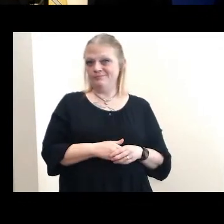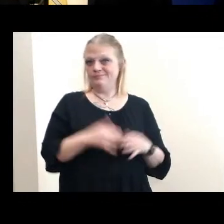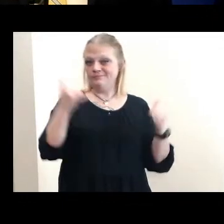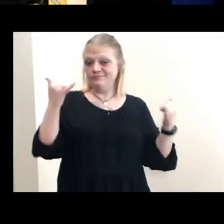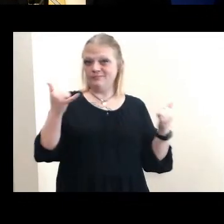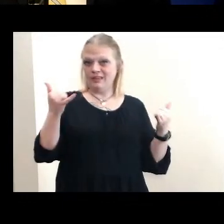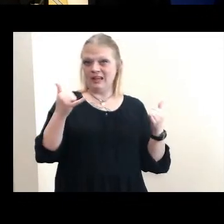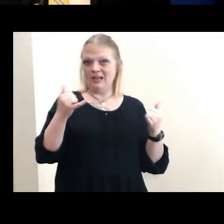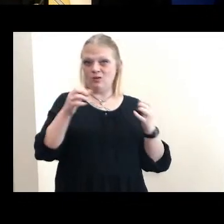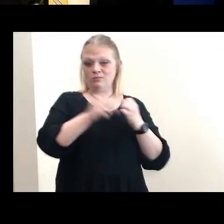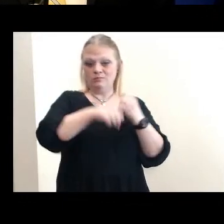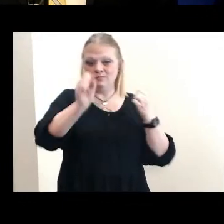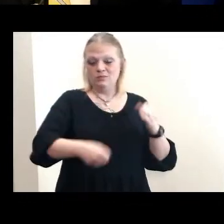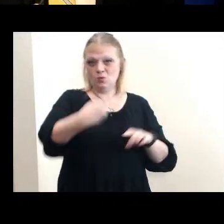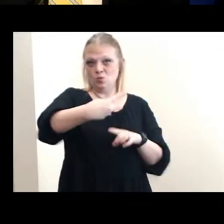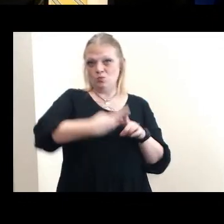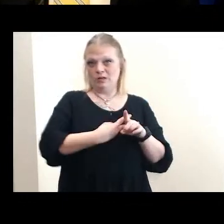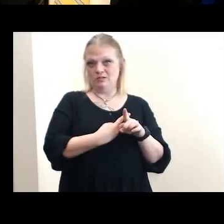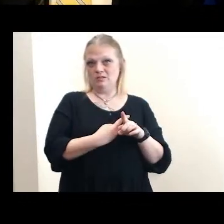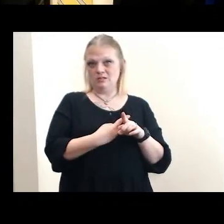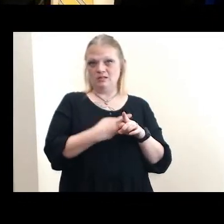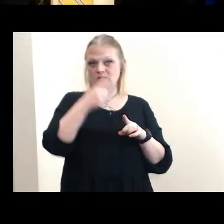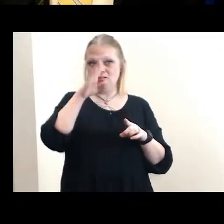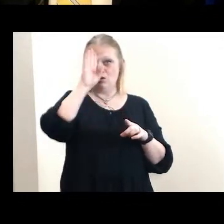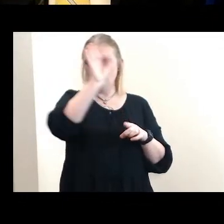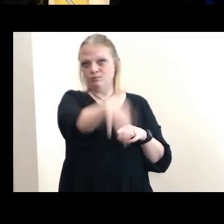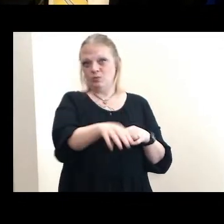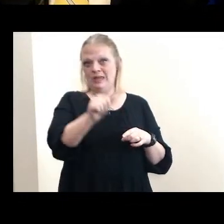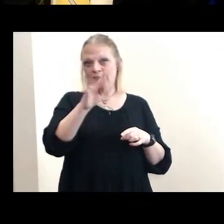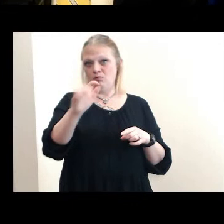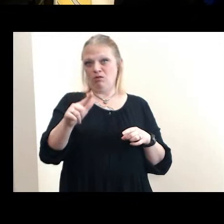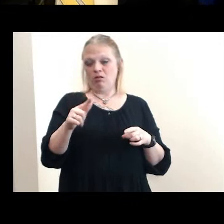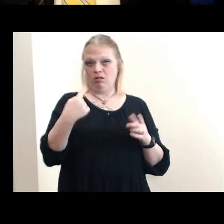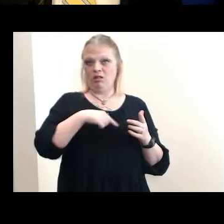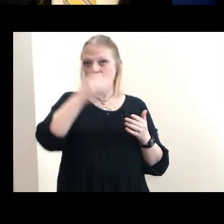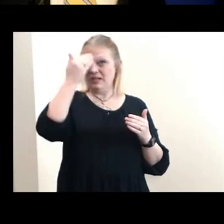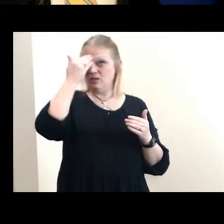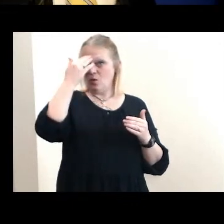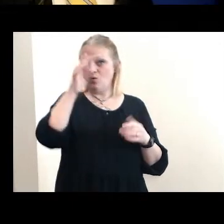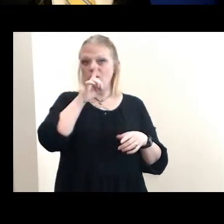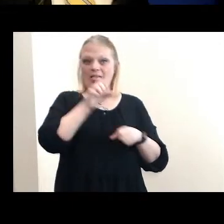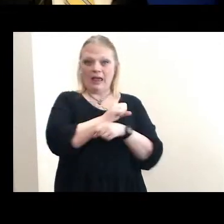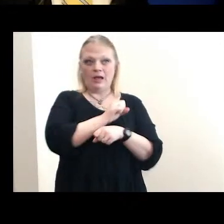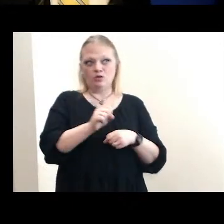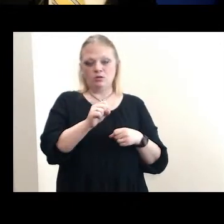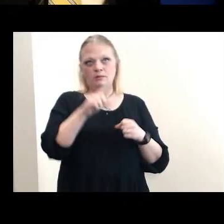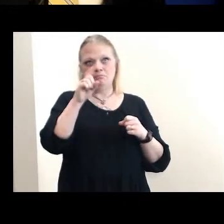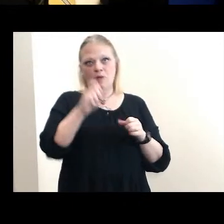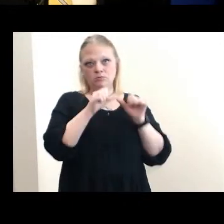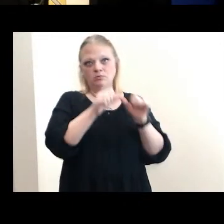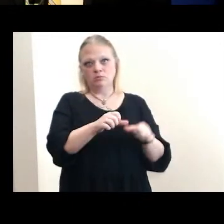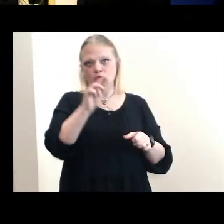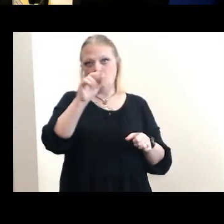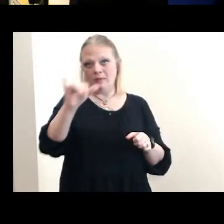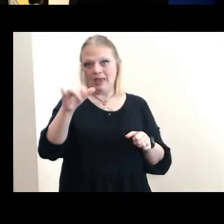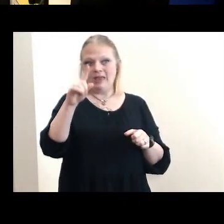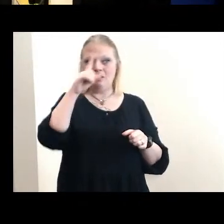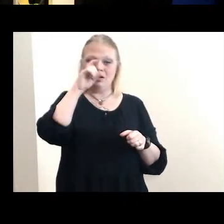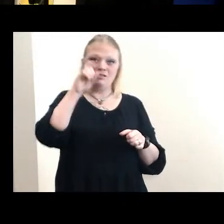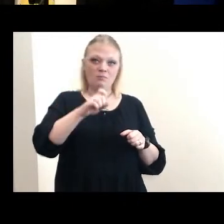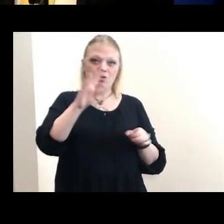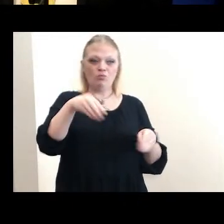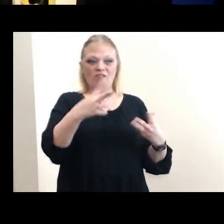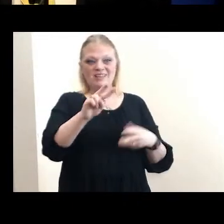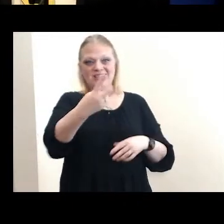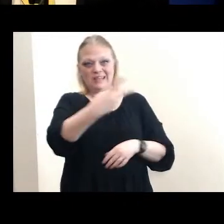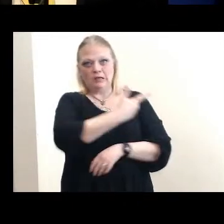now been extended for 2 months because it is all the way going through April now. And we know that it will actually have to go into May because they're going to have to provide second doses at the same